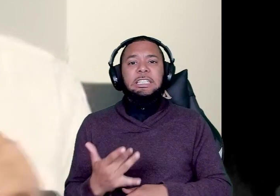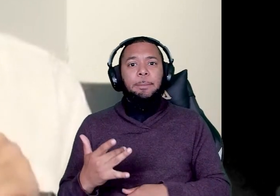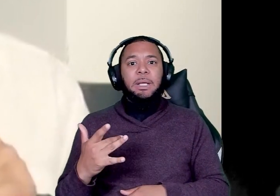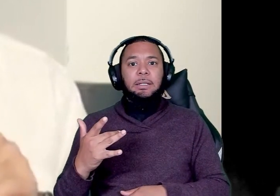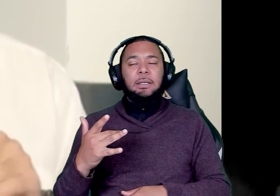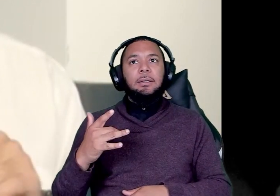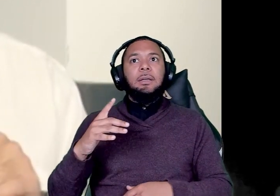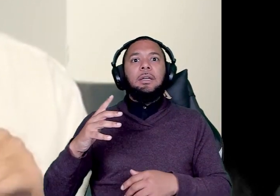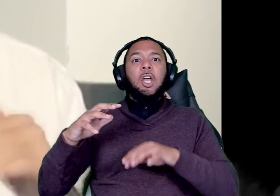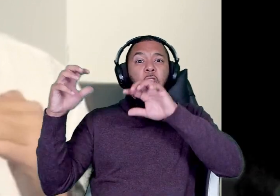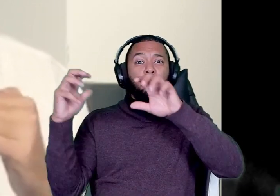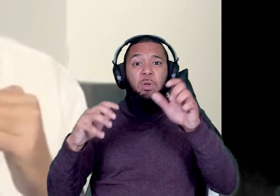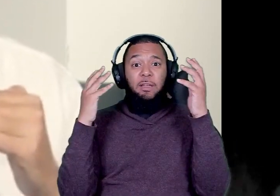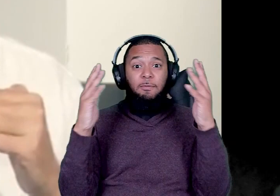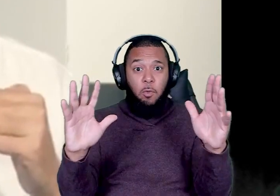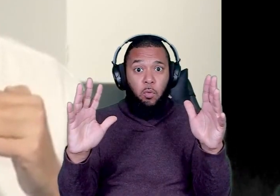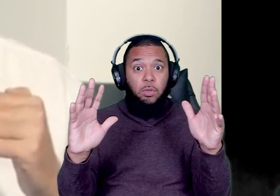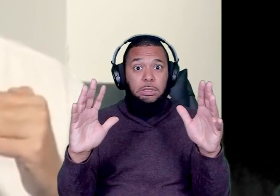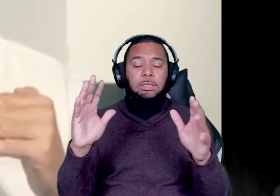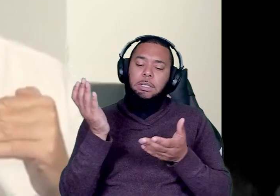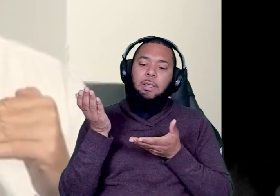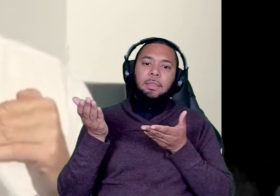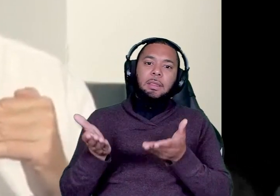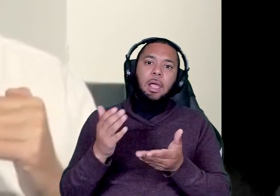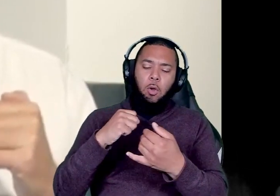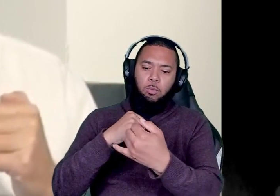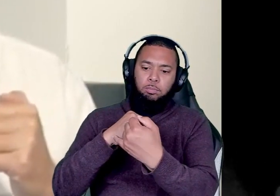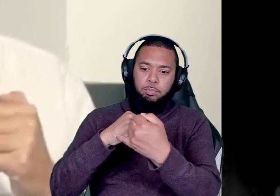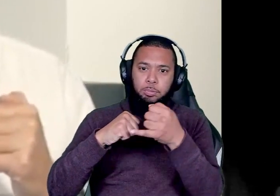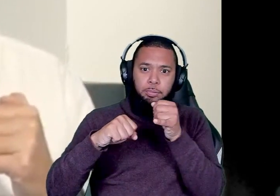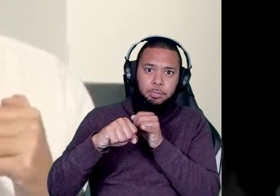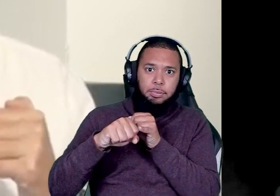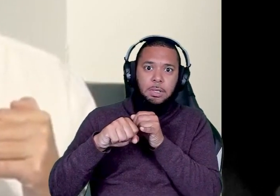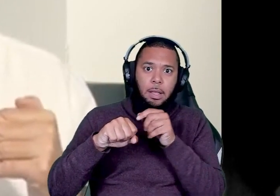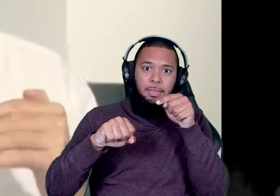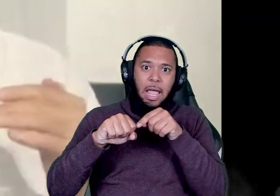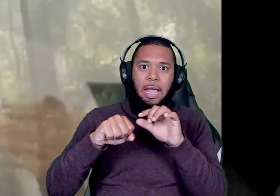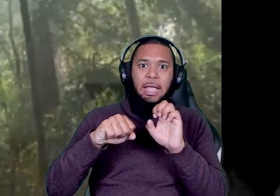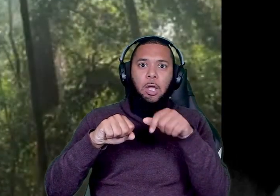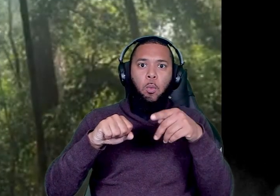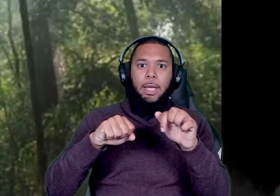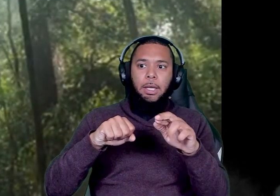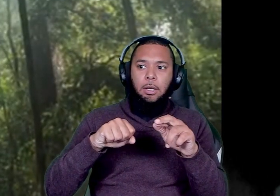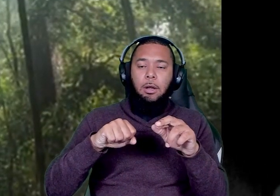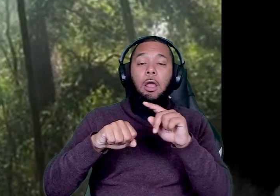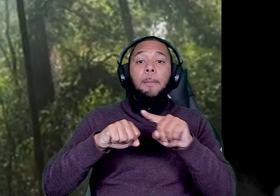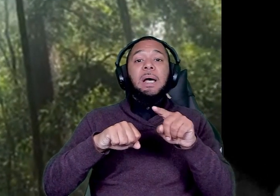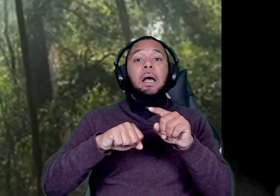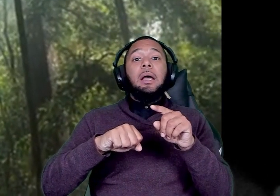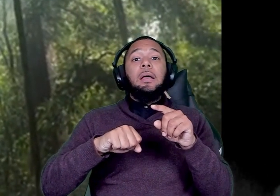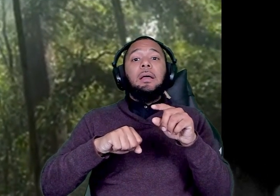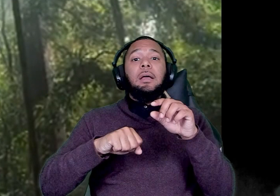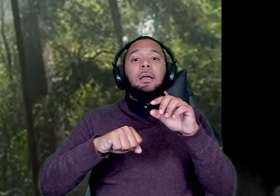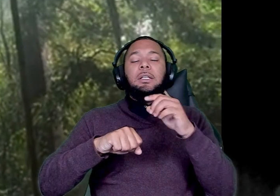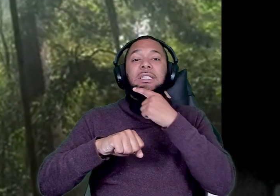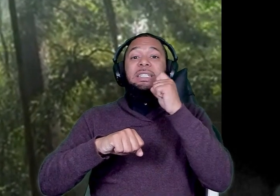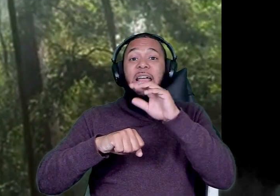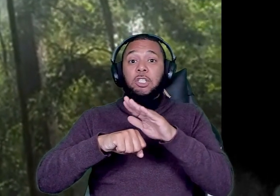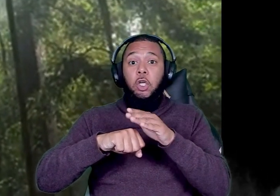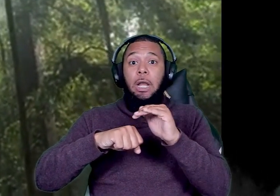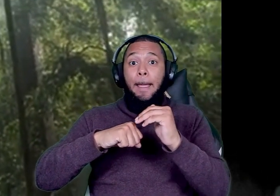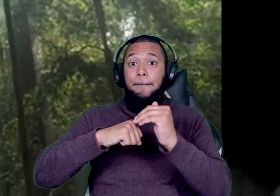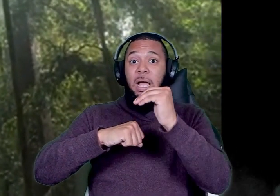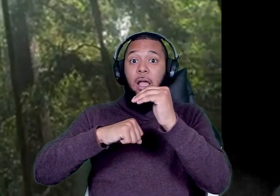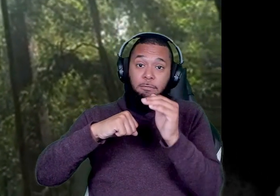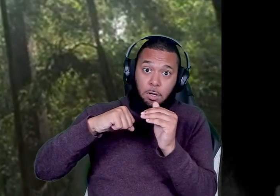equator. The deserts are just off the equator because of descending air, and tropical rainforests are just on the